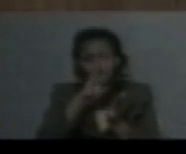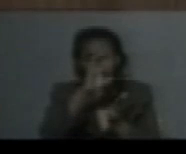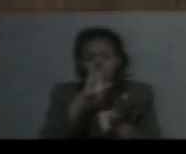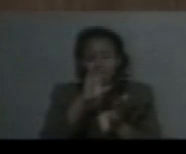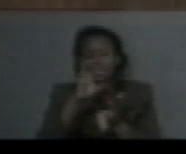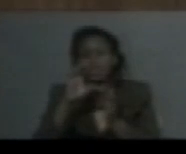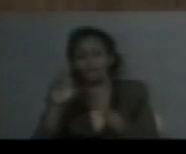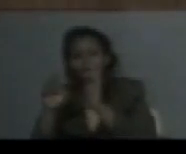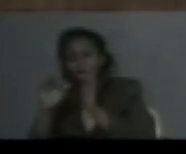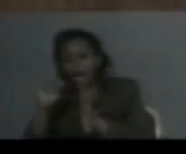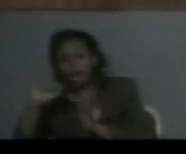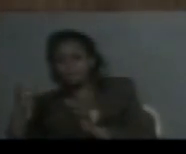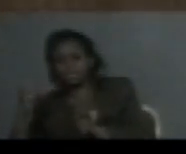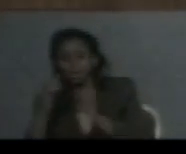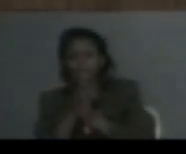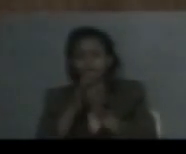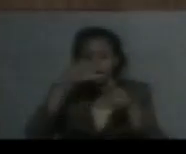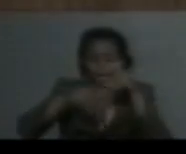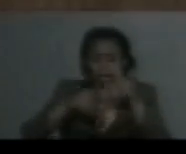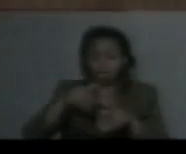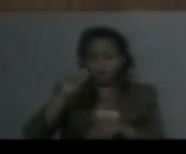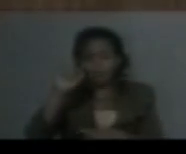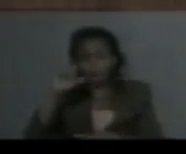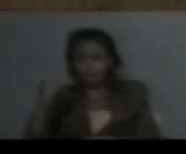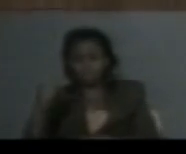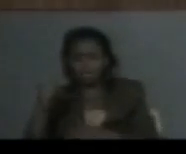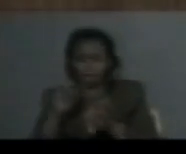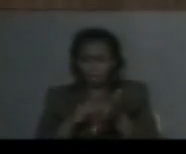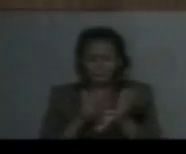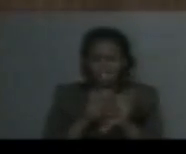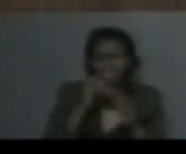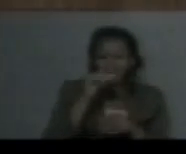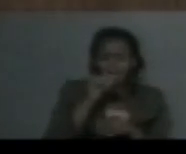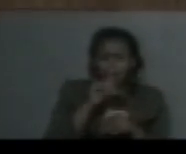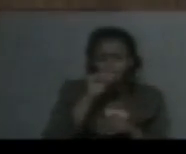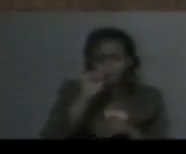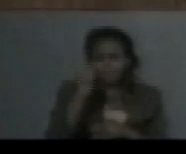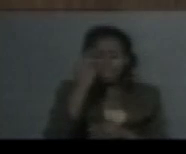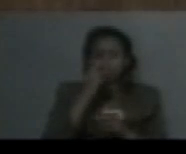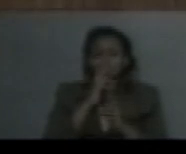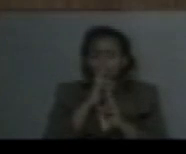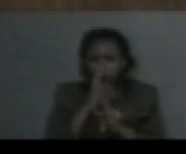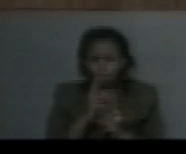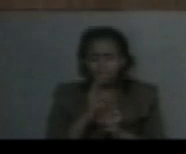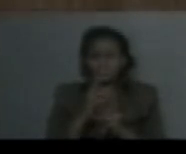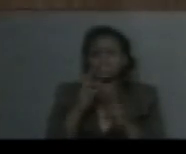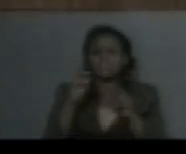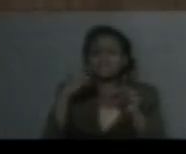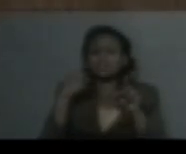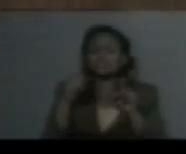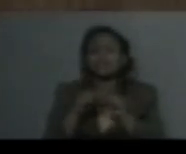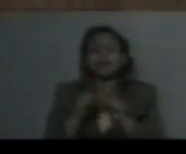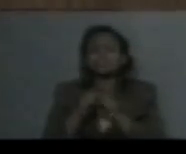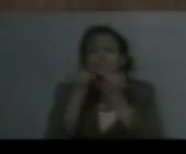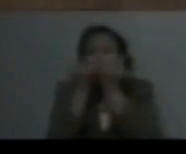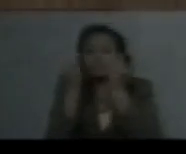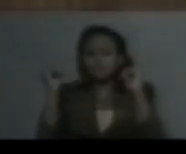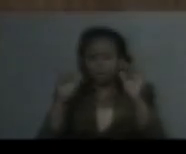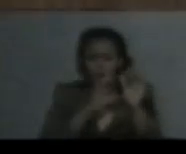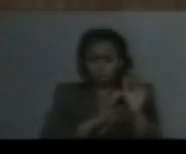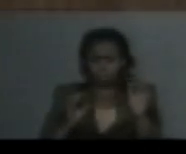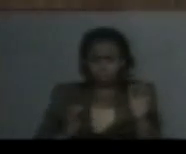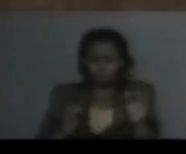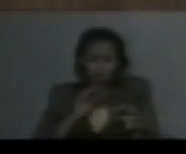Lord. The first respondent was thus established as an independent commission with the mandate to